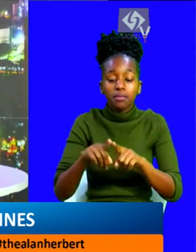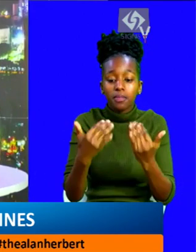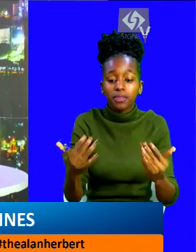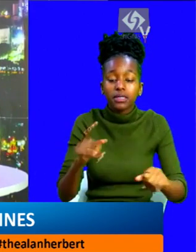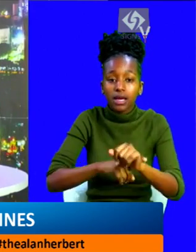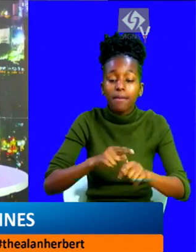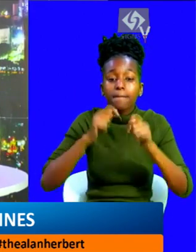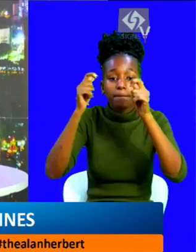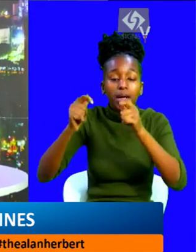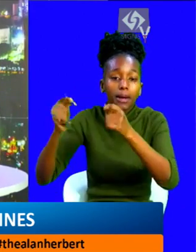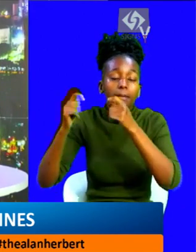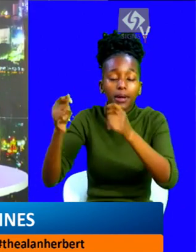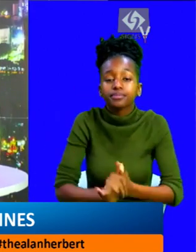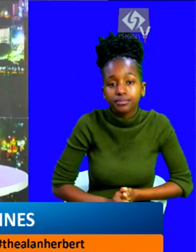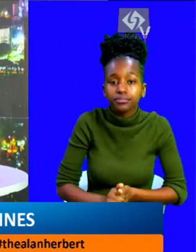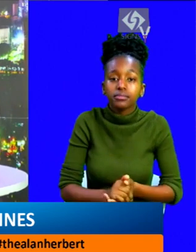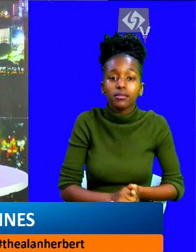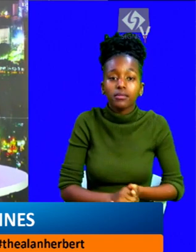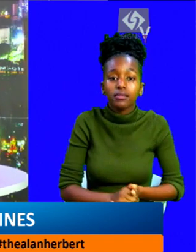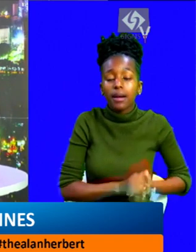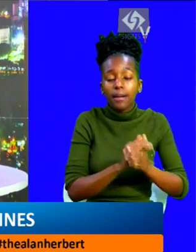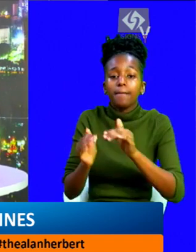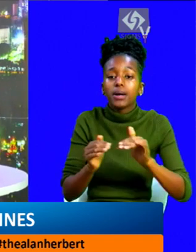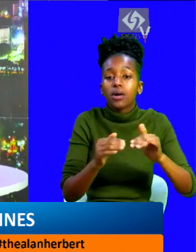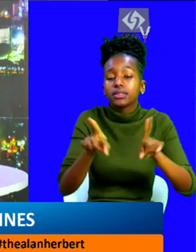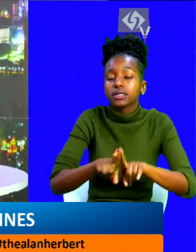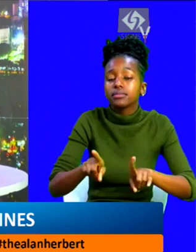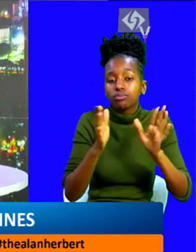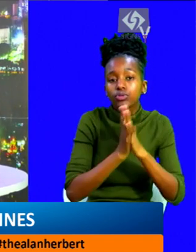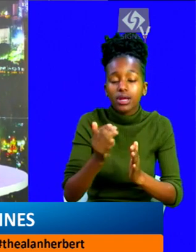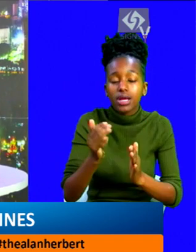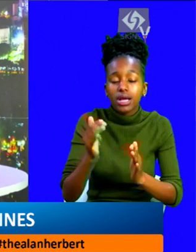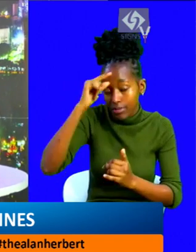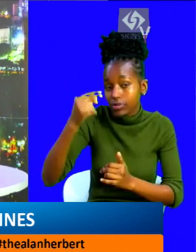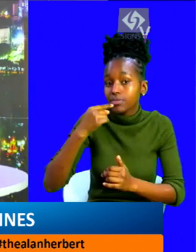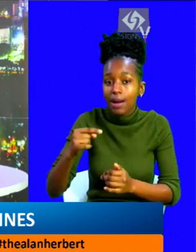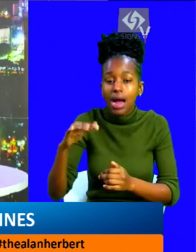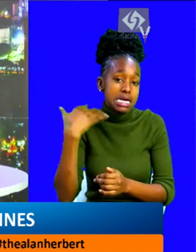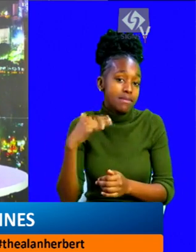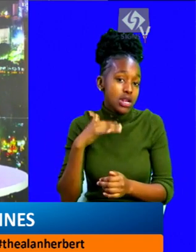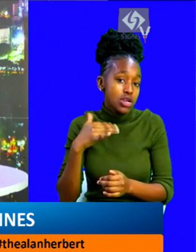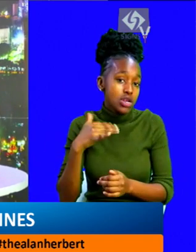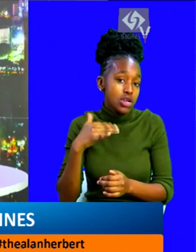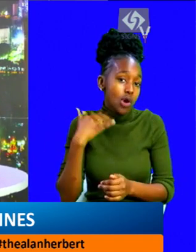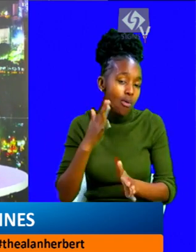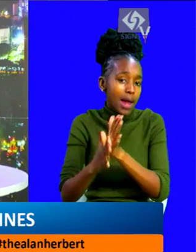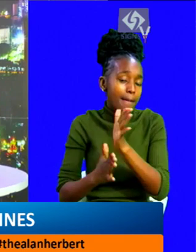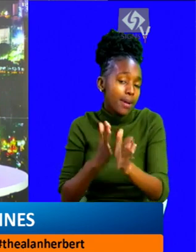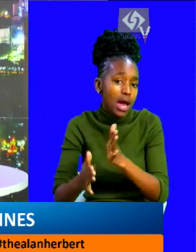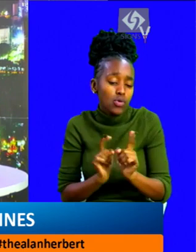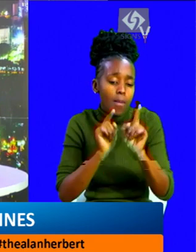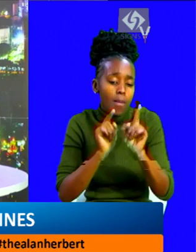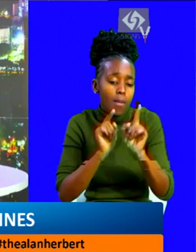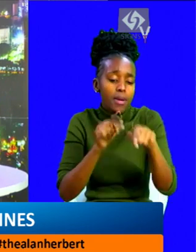away? Because the bullets were from the back. We have instructed our lawyers to prepare and institute